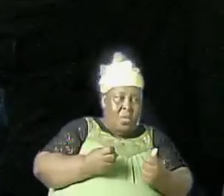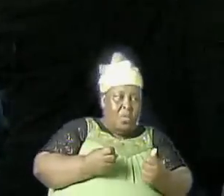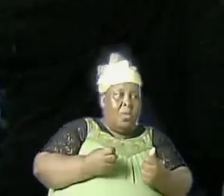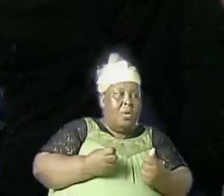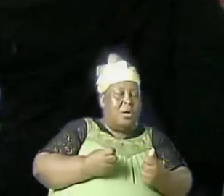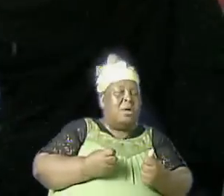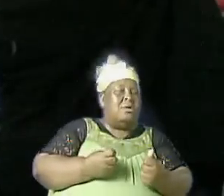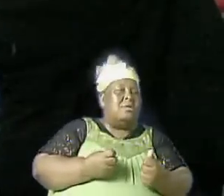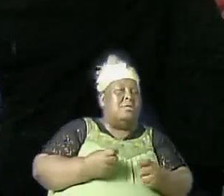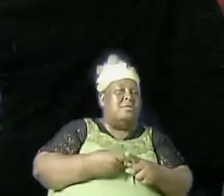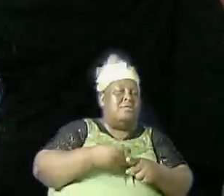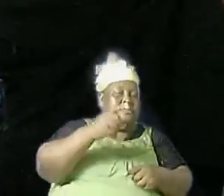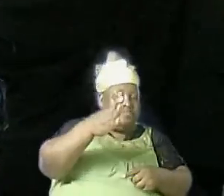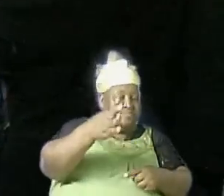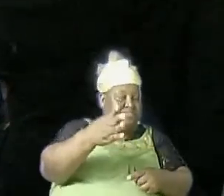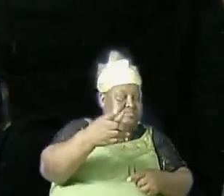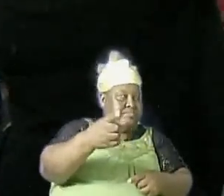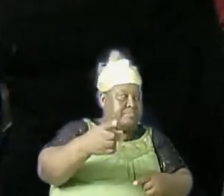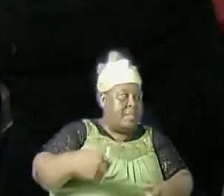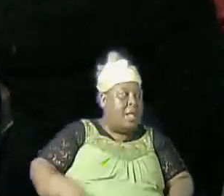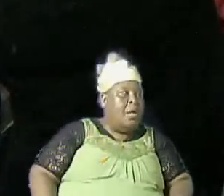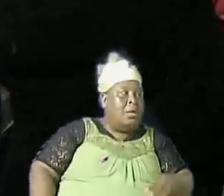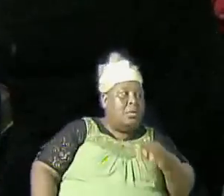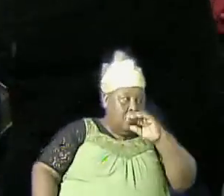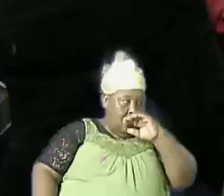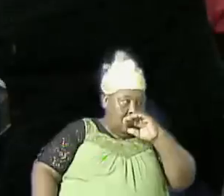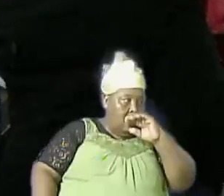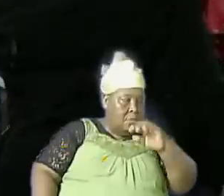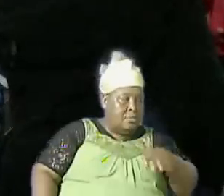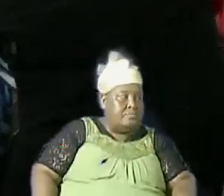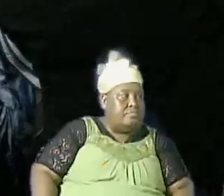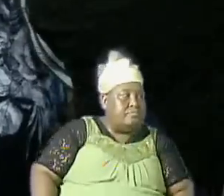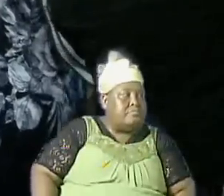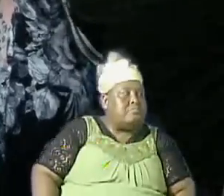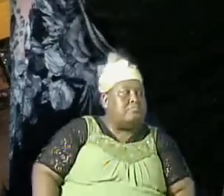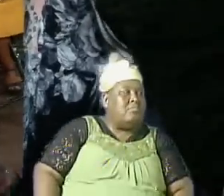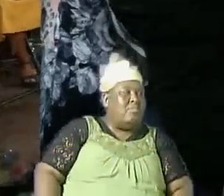Put your hands on a young person beside.